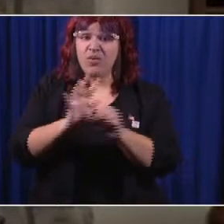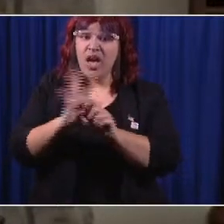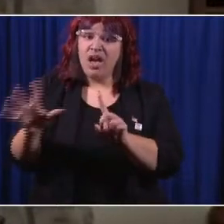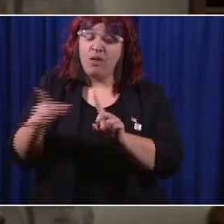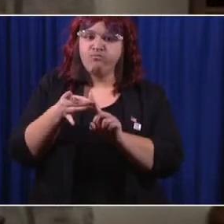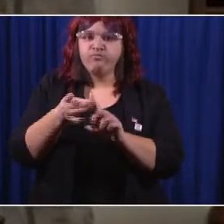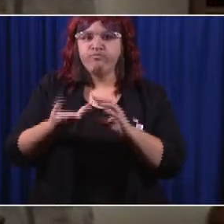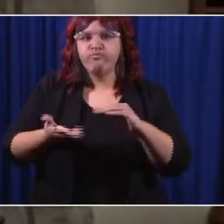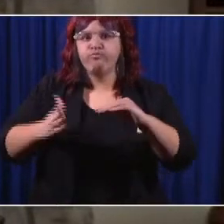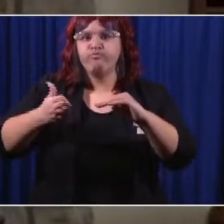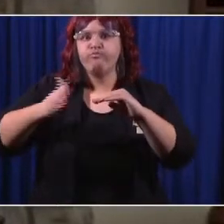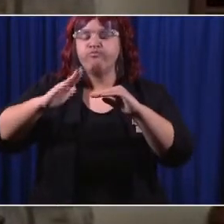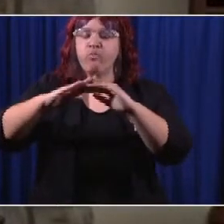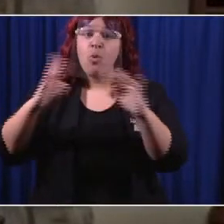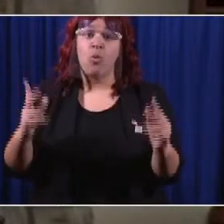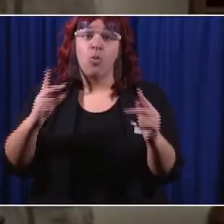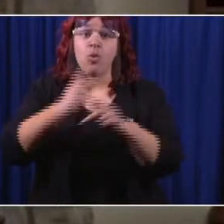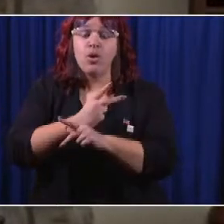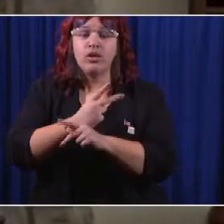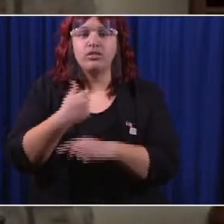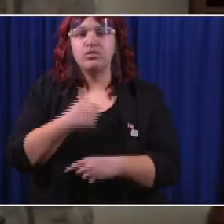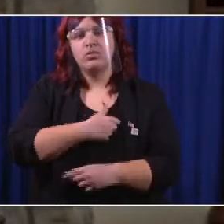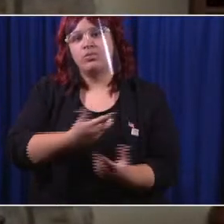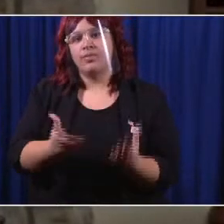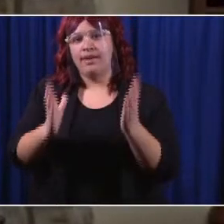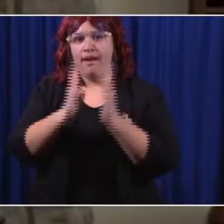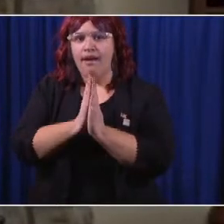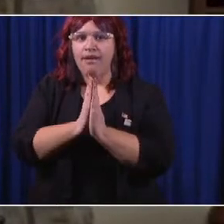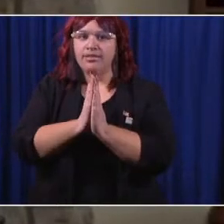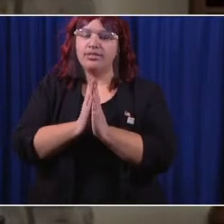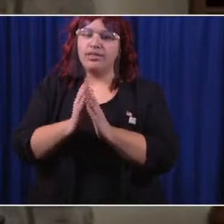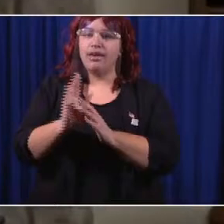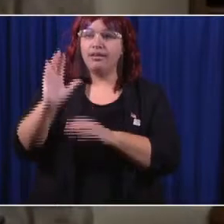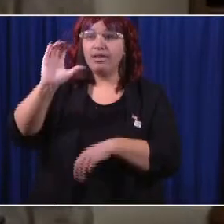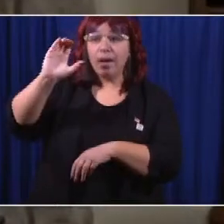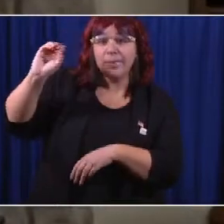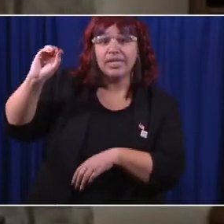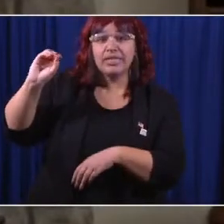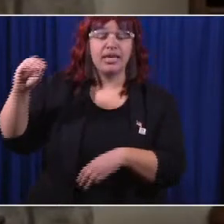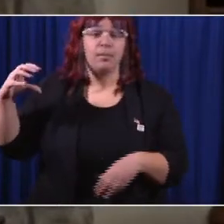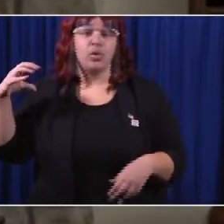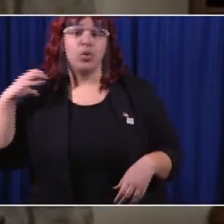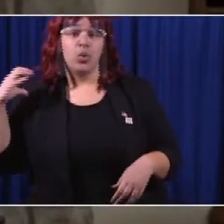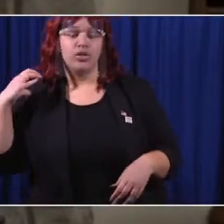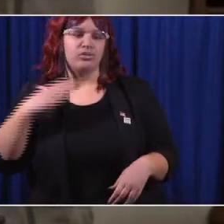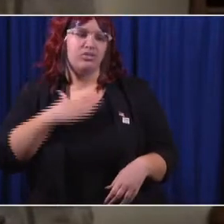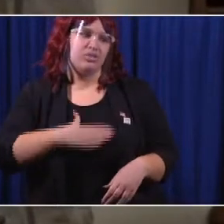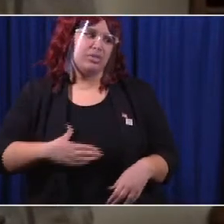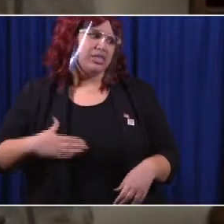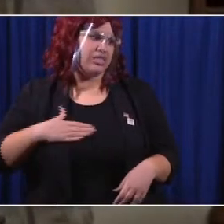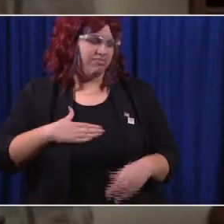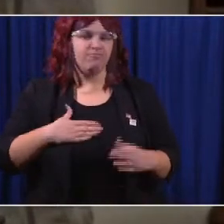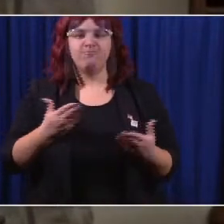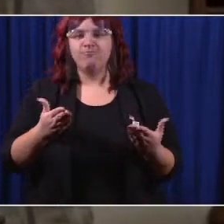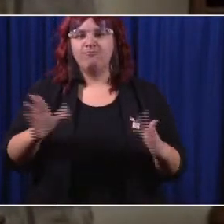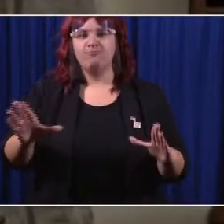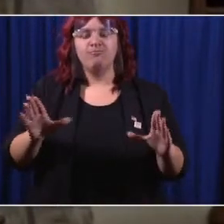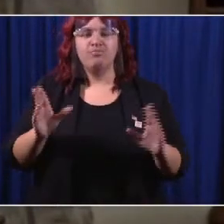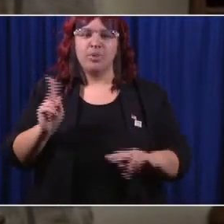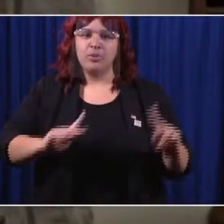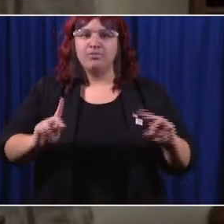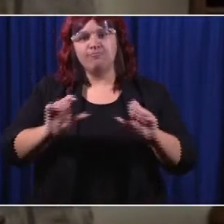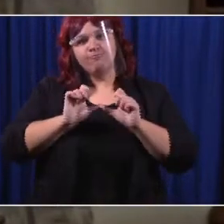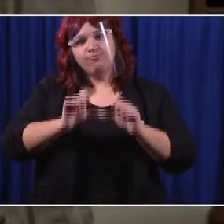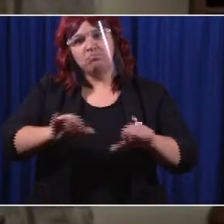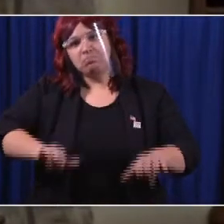that. And if some have returned to work, we're asking them to take a hard look at this and see whether they could go